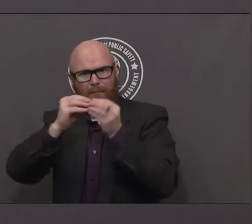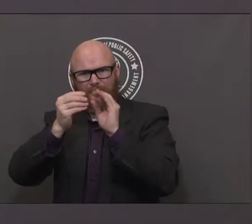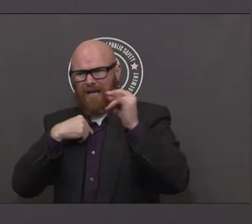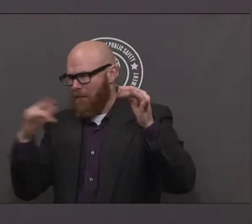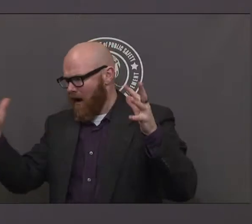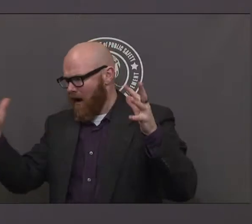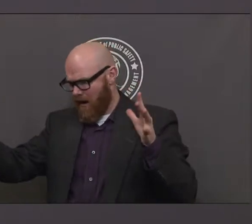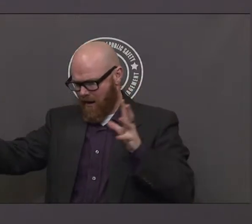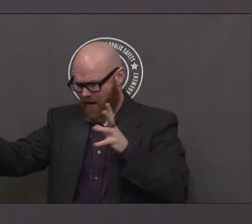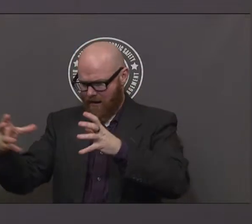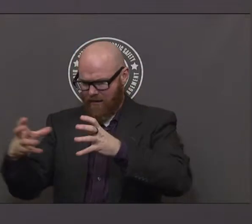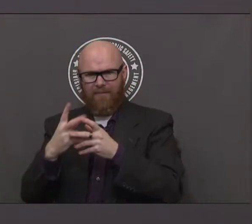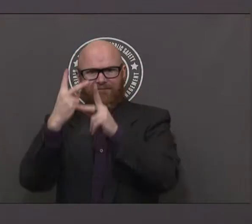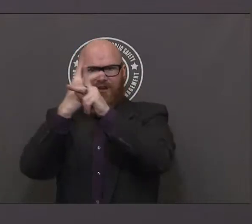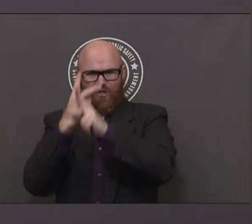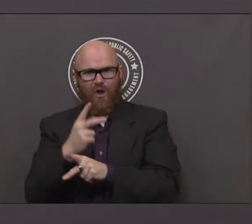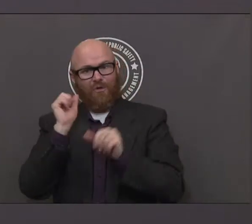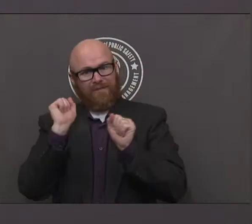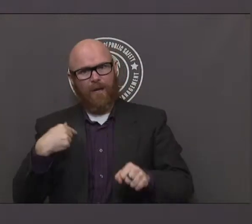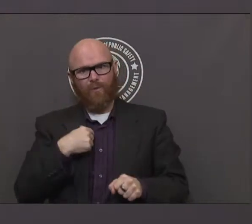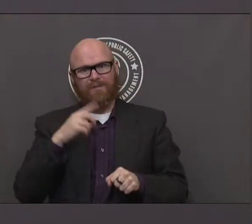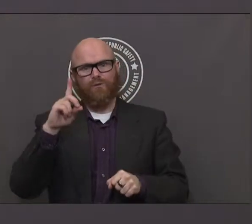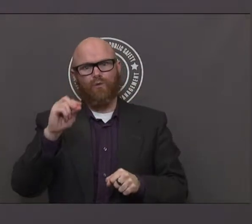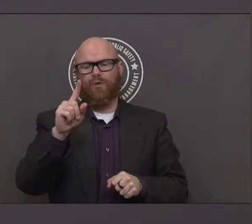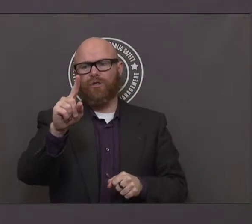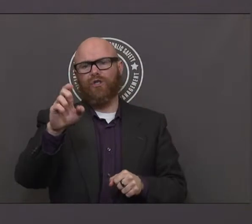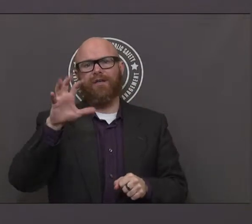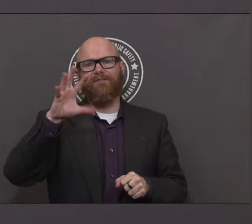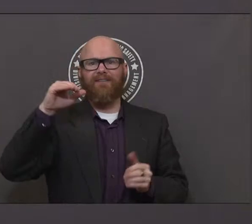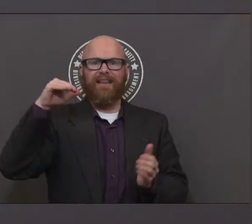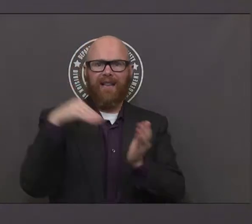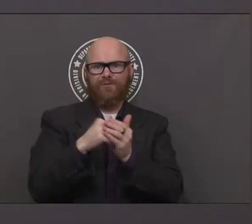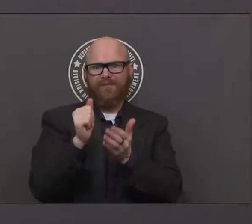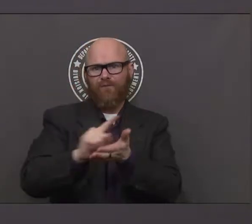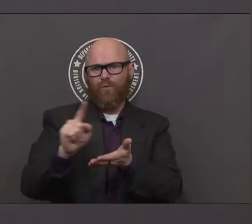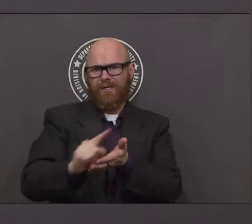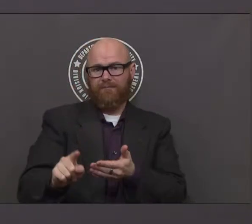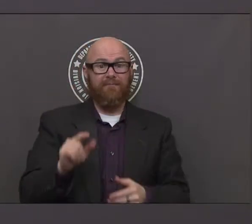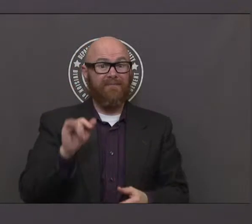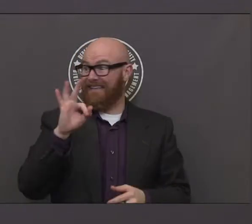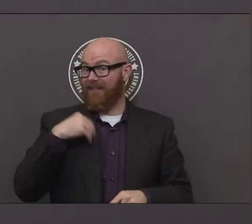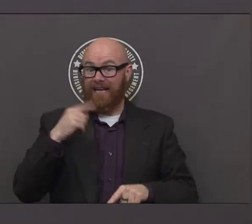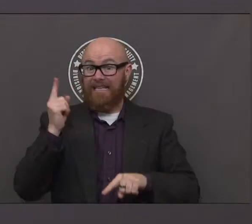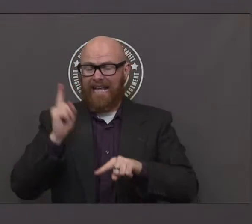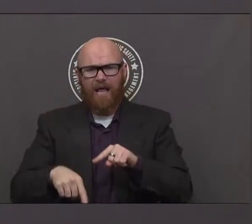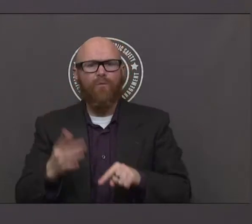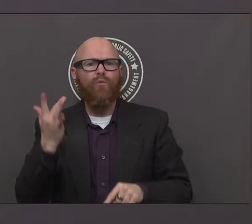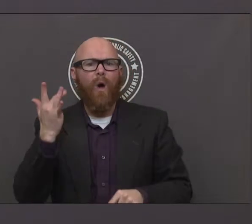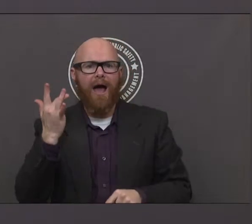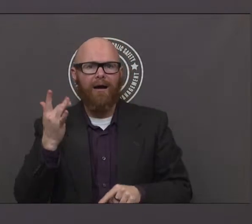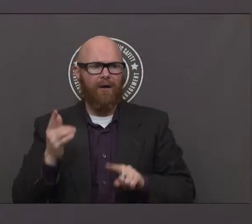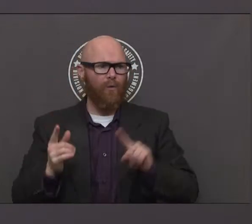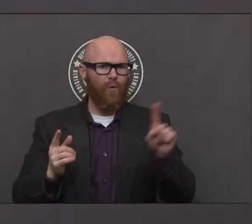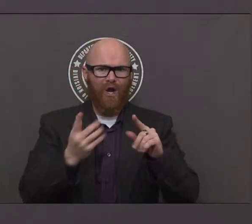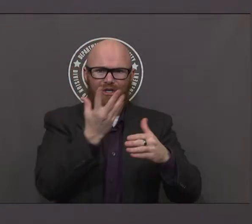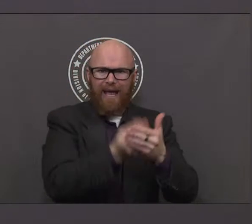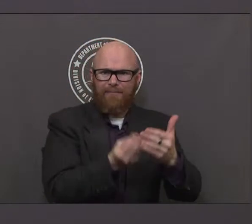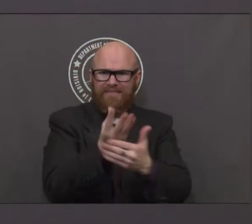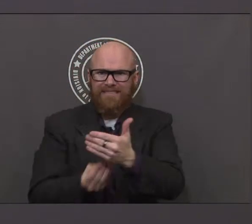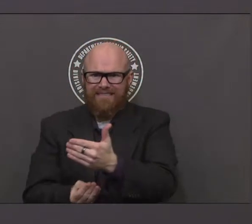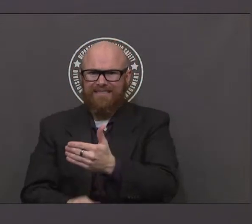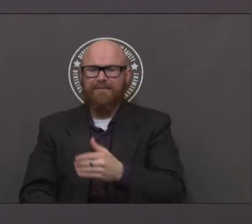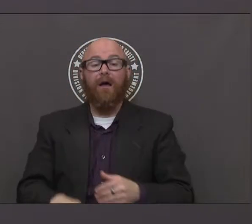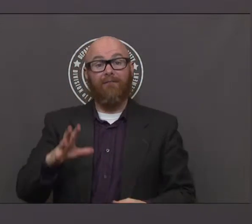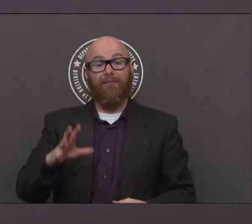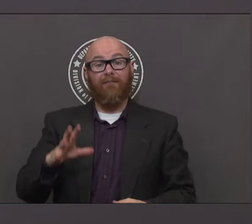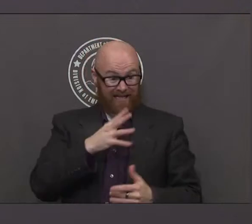every one of those partners. And then what we'll say is, okay, what's the delta? What's the gap? What do we have left over? And okay, Nomi Health, we have this contract.